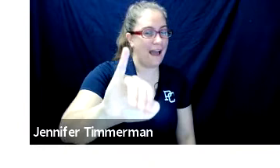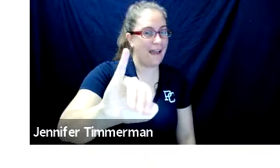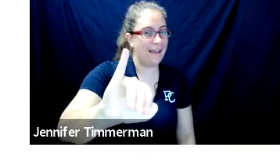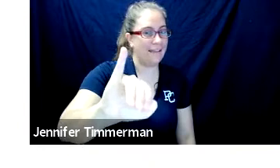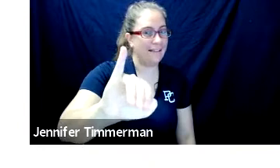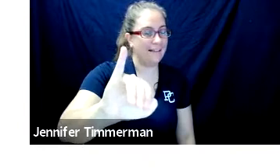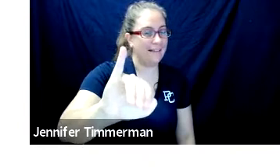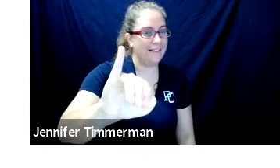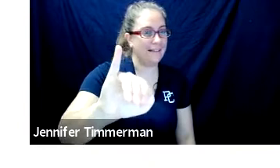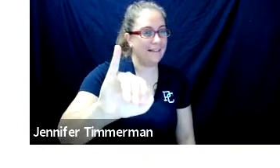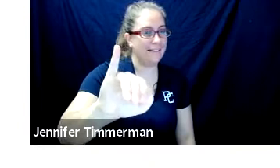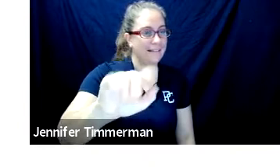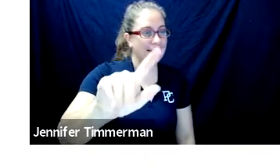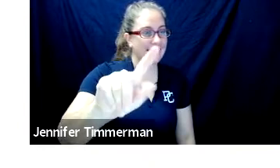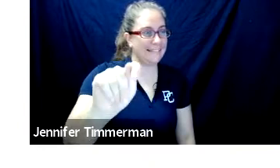I,